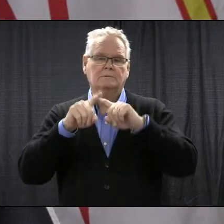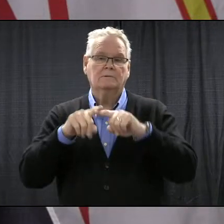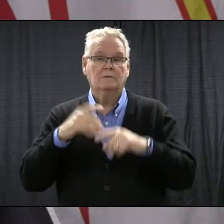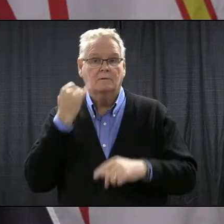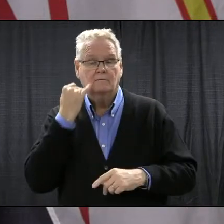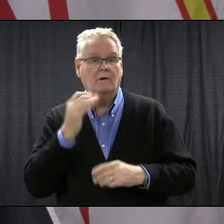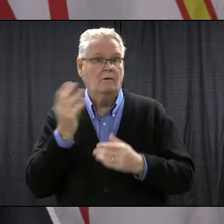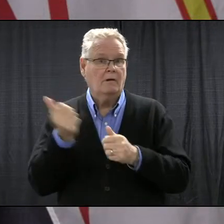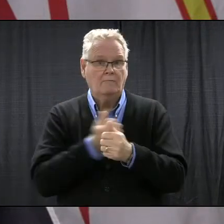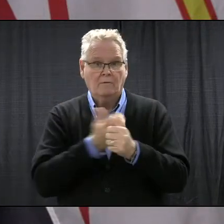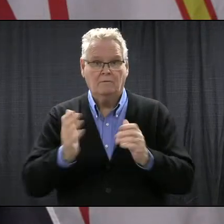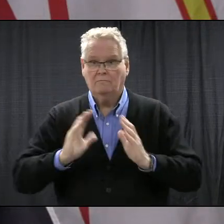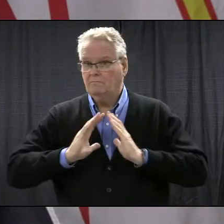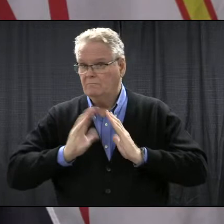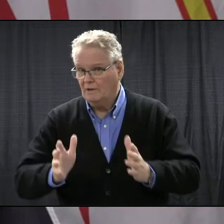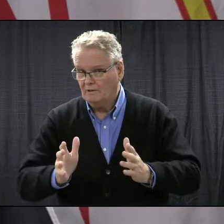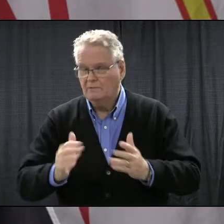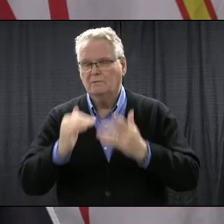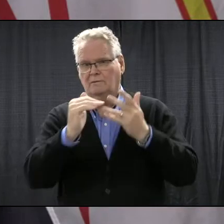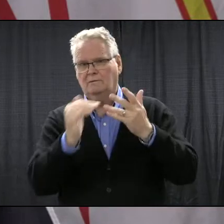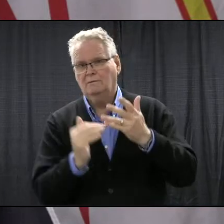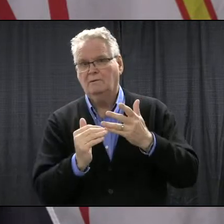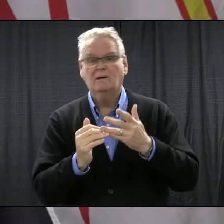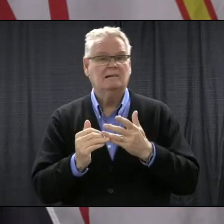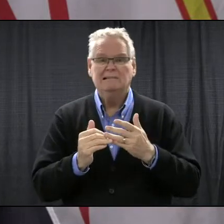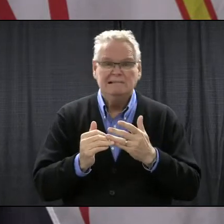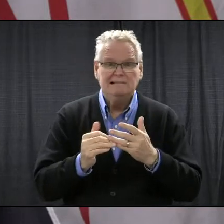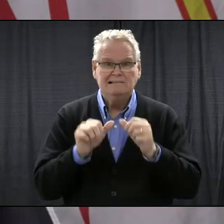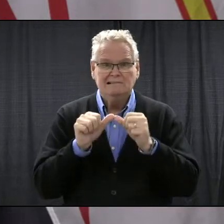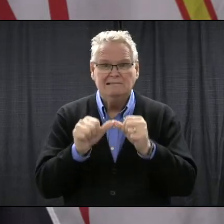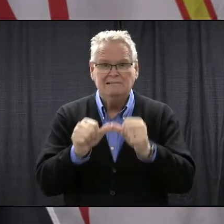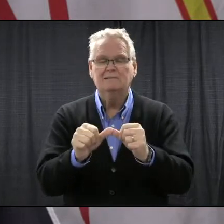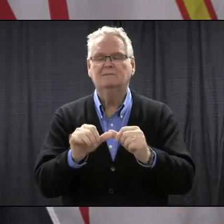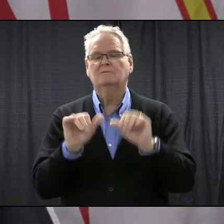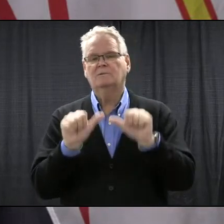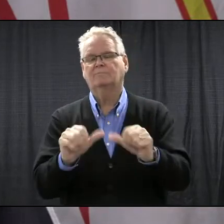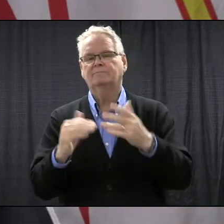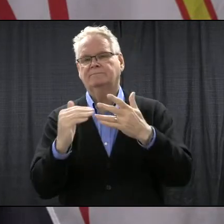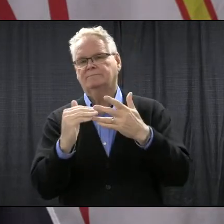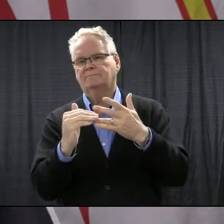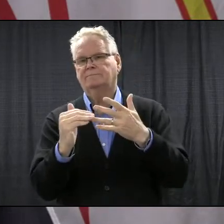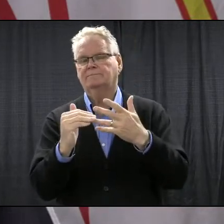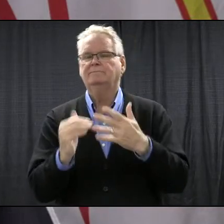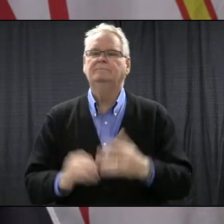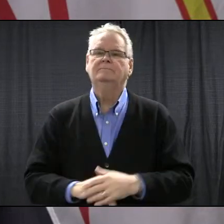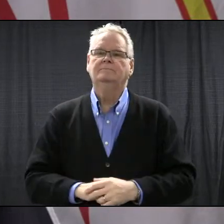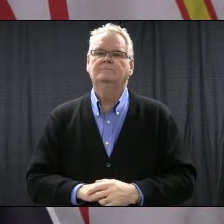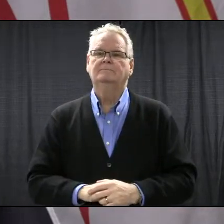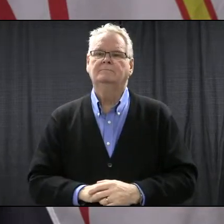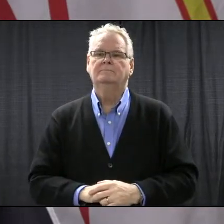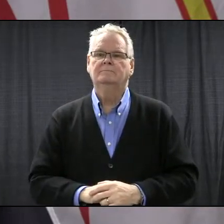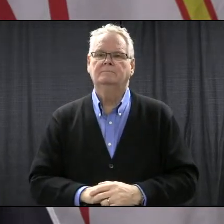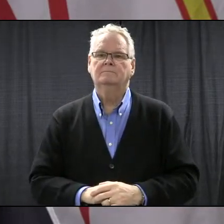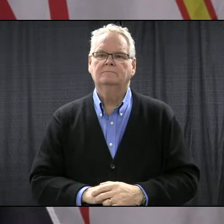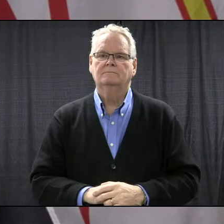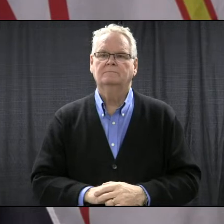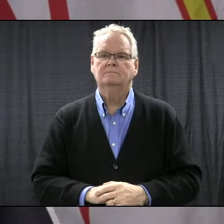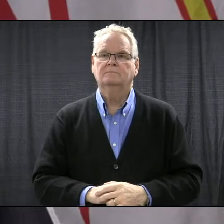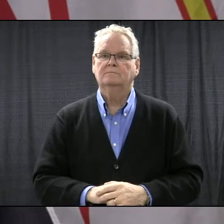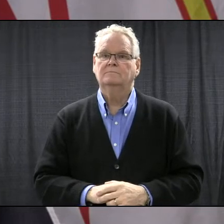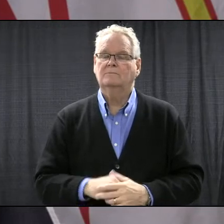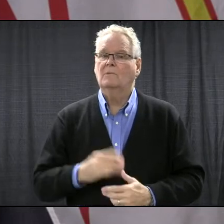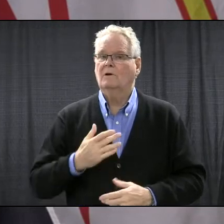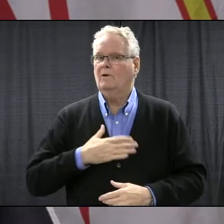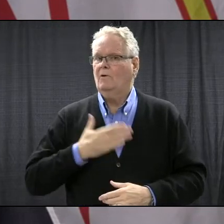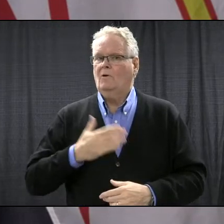And while we are very pleased with the progress we are making with our provincial vaccination rates, One of the things we look at closely are